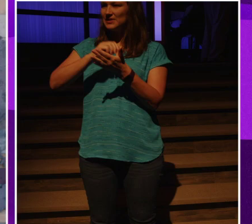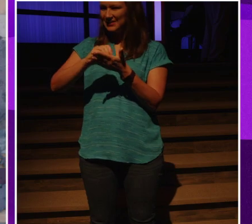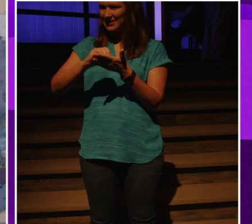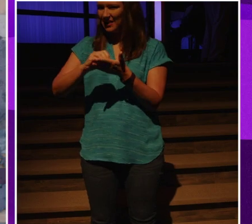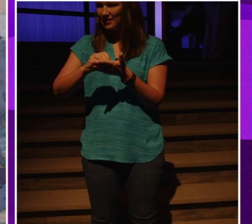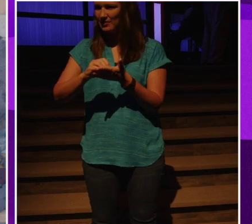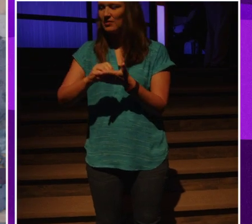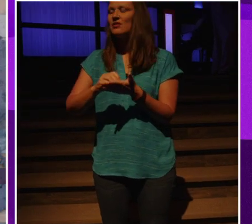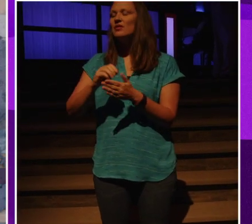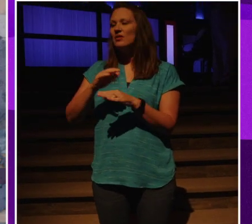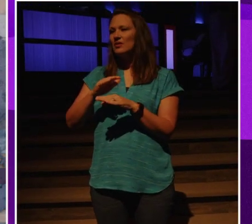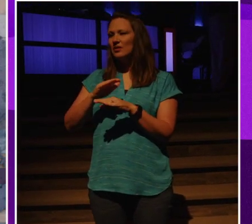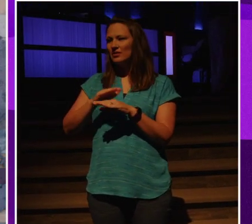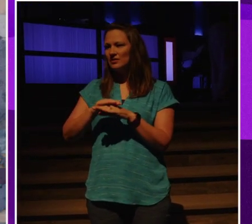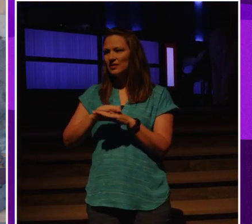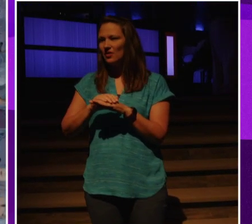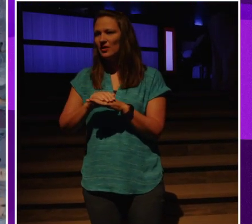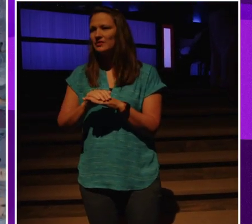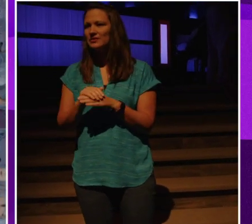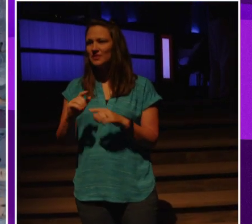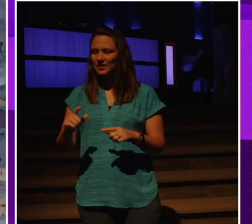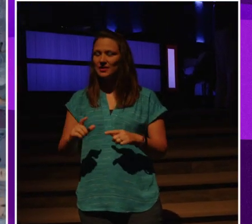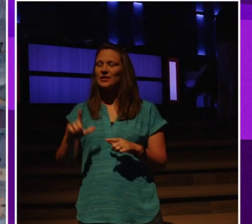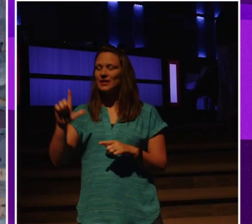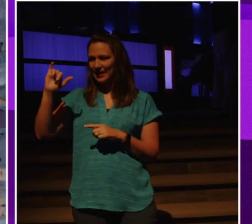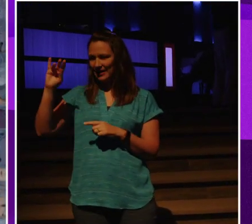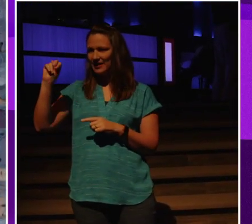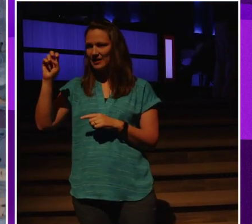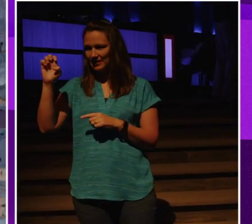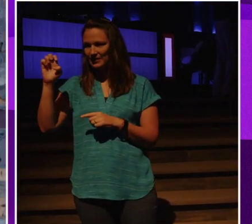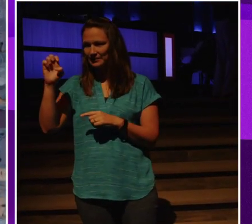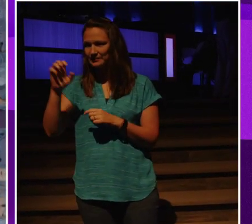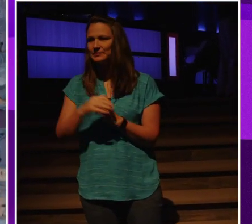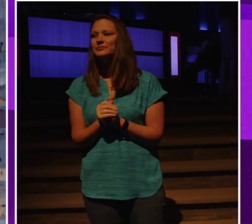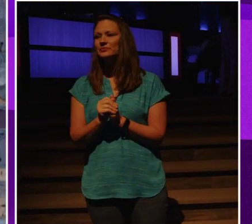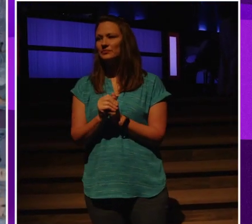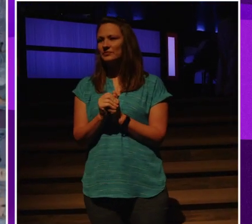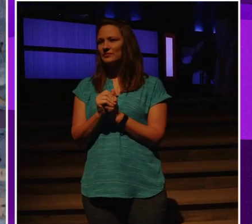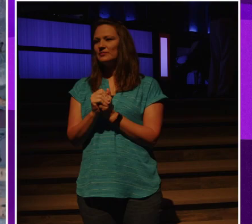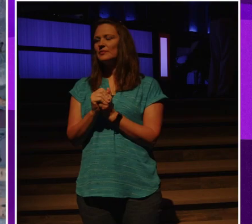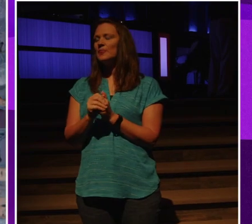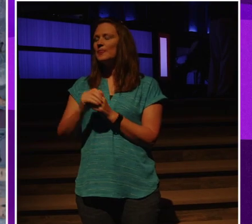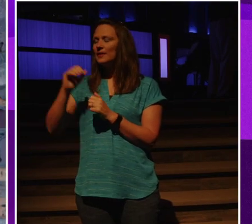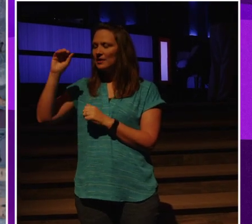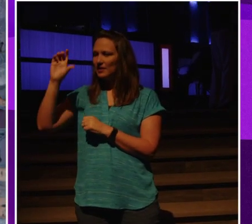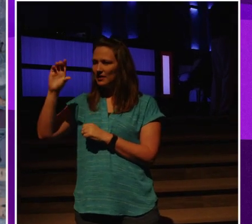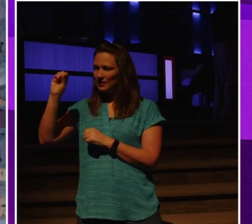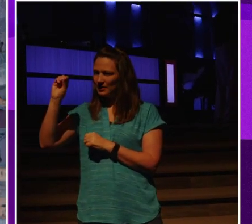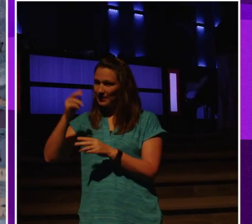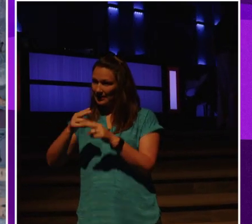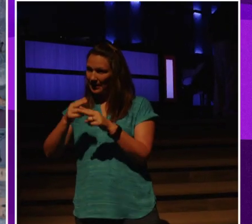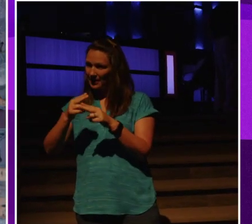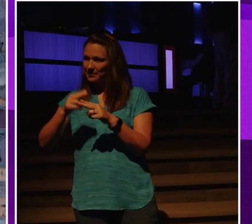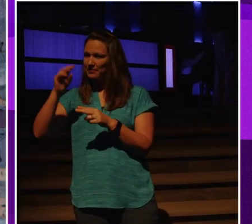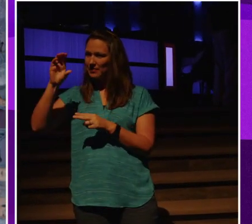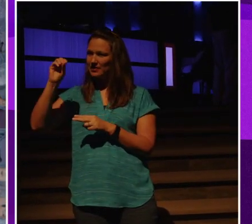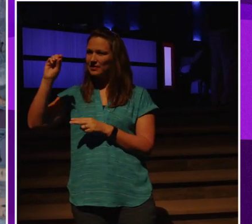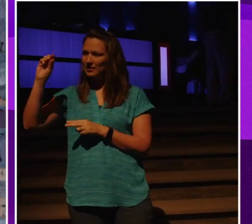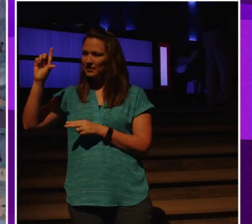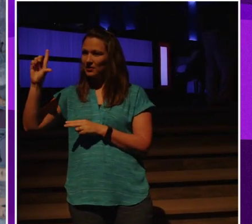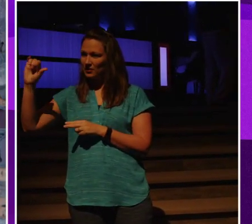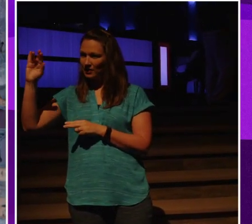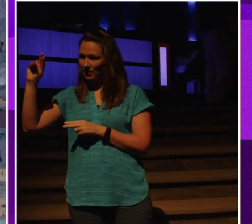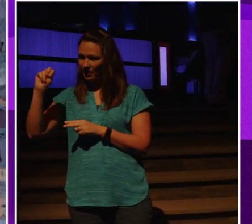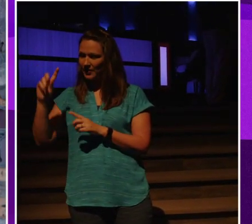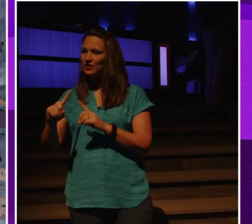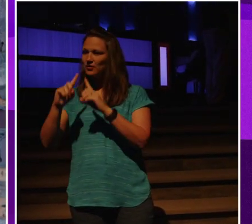conwaycentralchurch.org/signups or at Grand Central Station. College and Young Adult Central will be going to Passion January the 2nd through the 4th